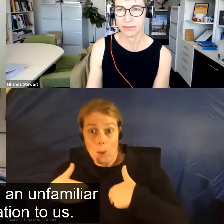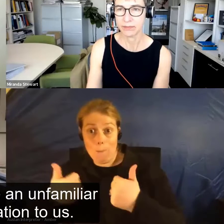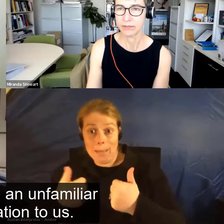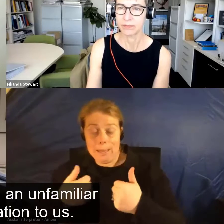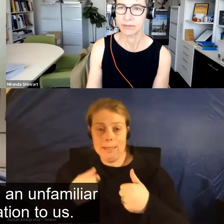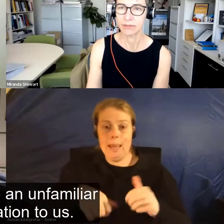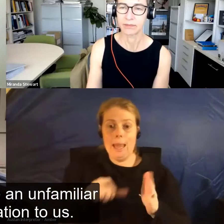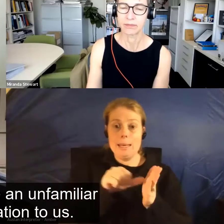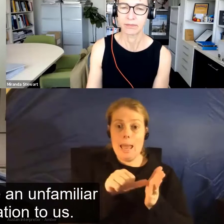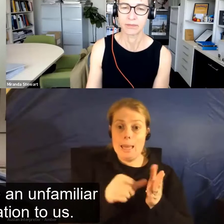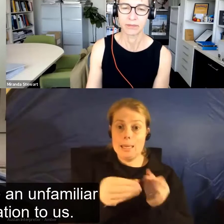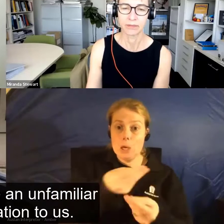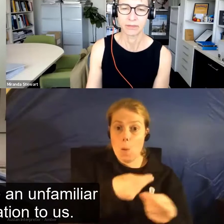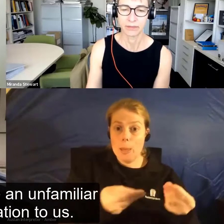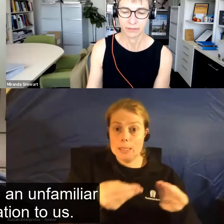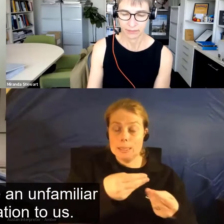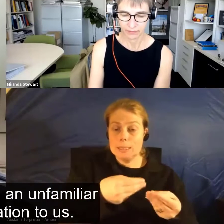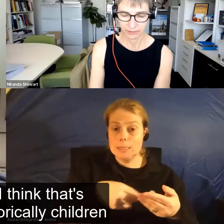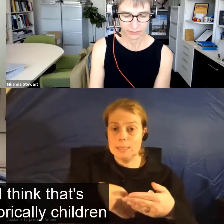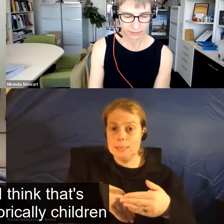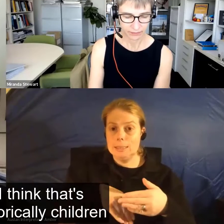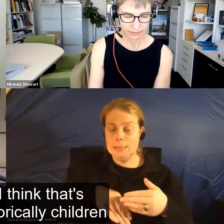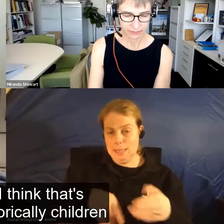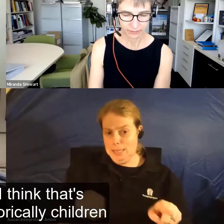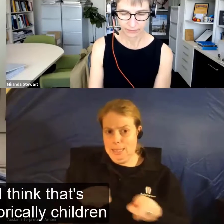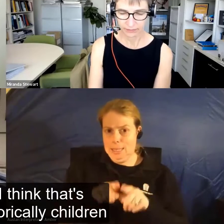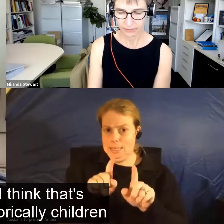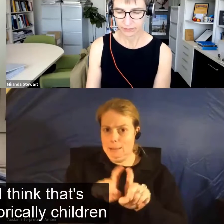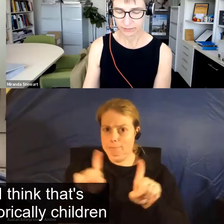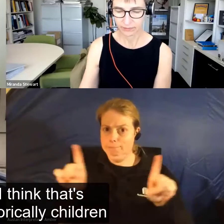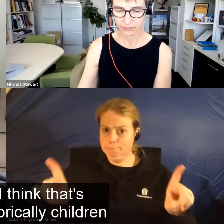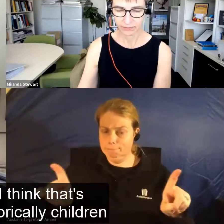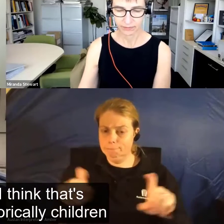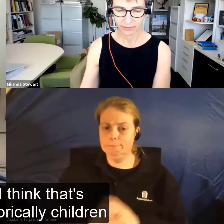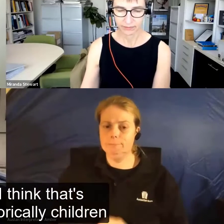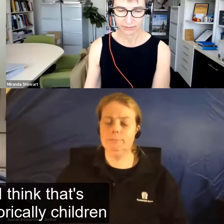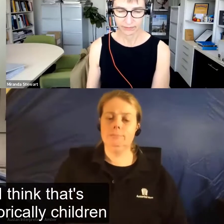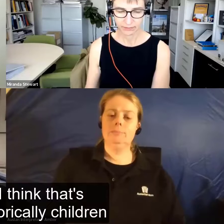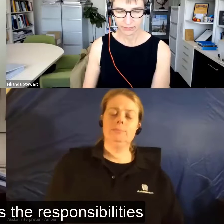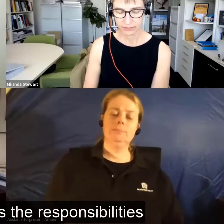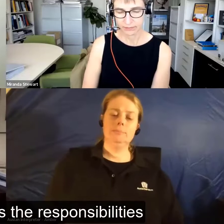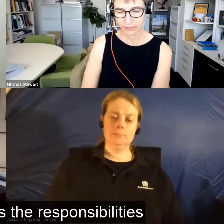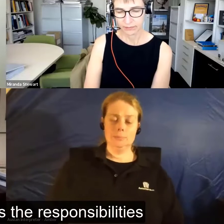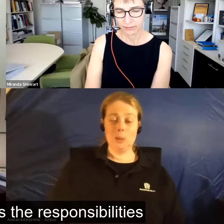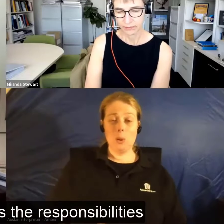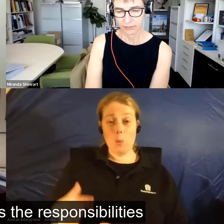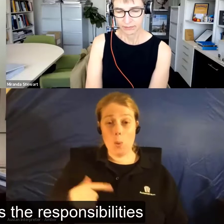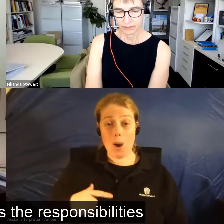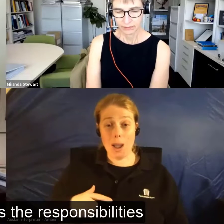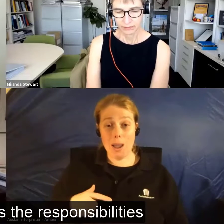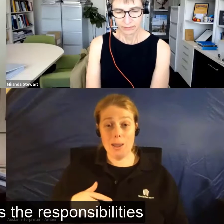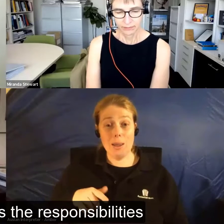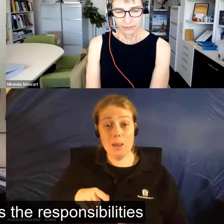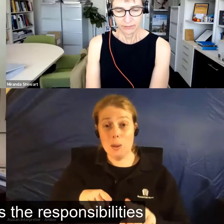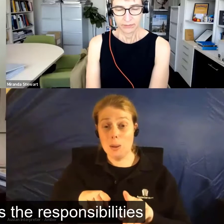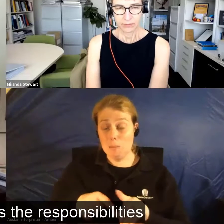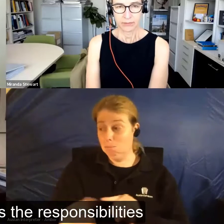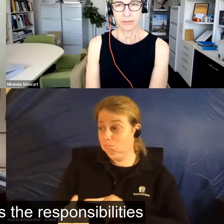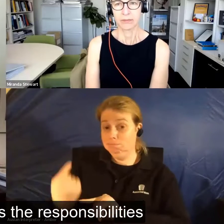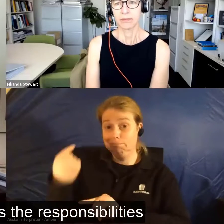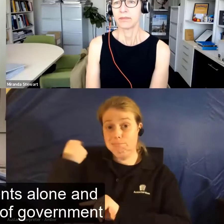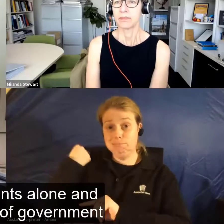an unfamiliar conversation to us. And then I think that's because historically children have been seen as the